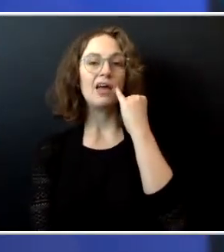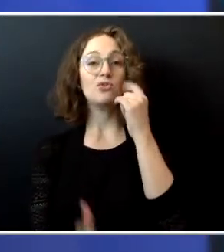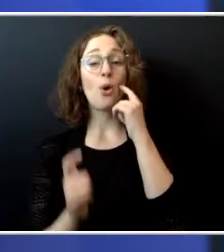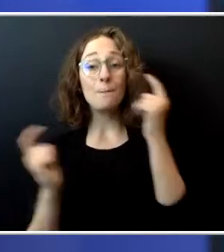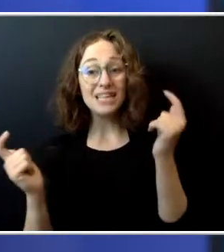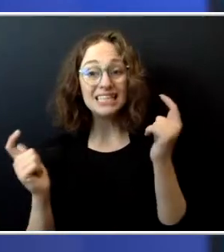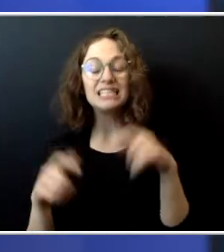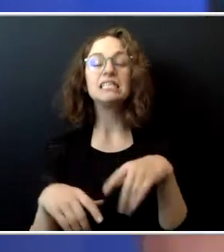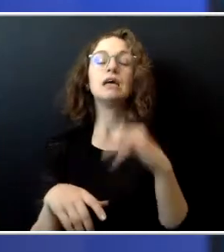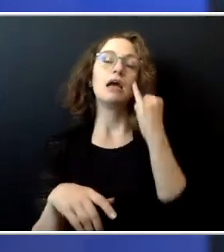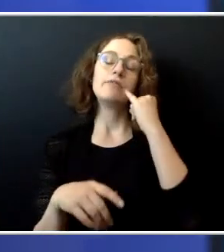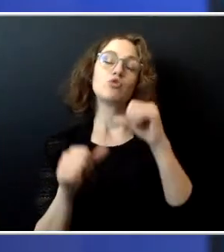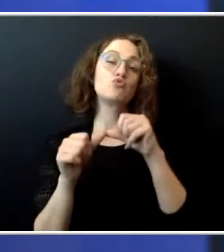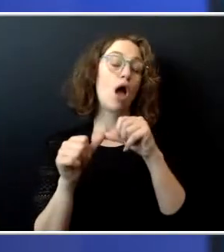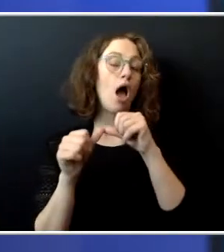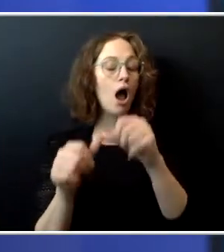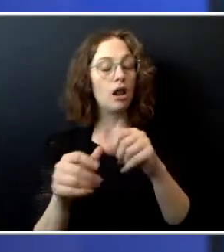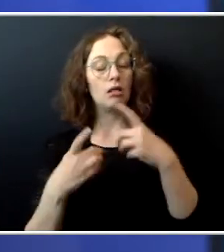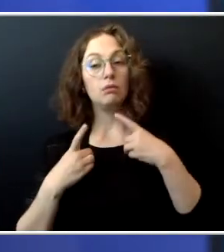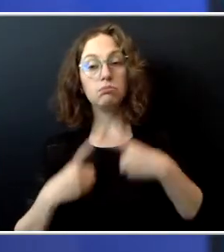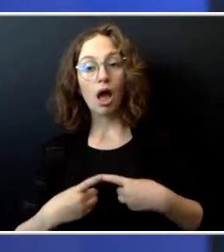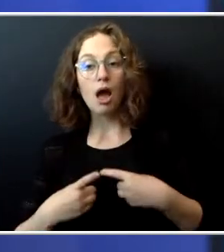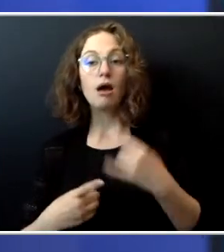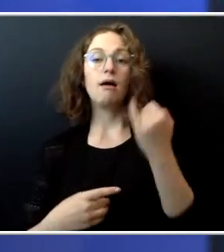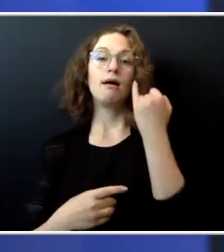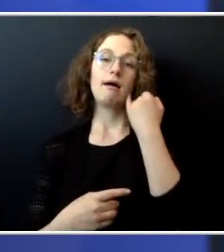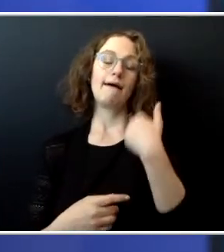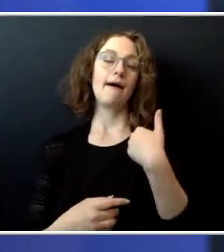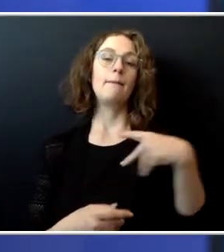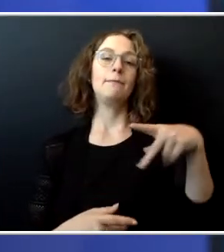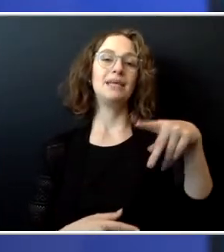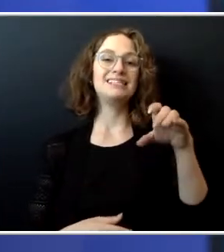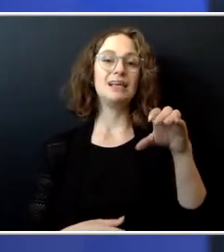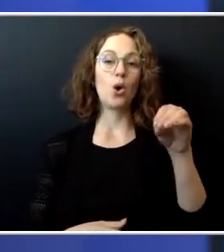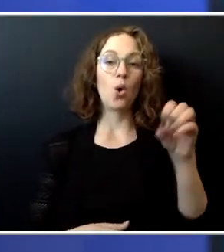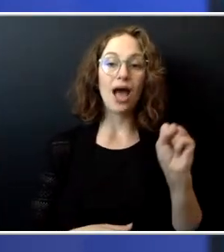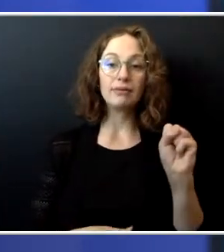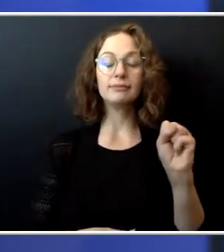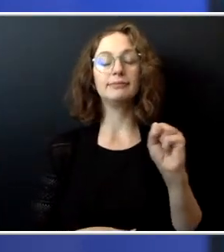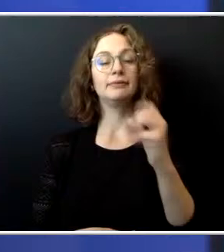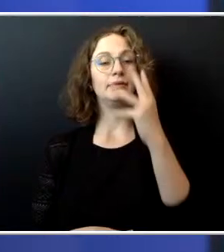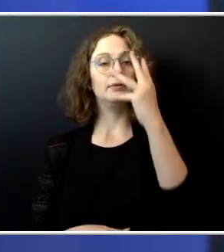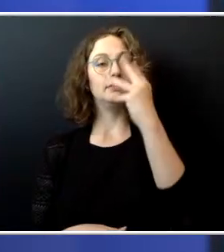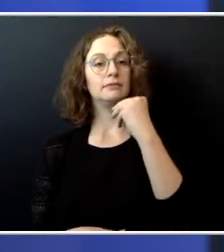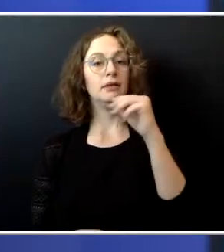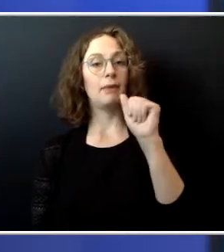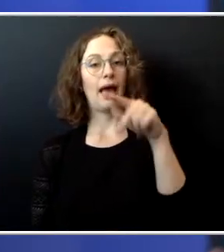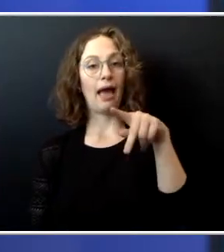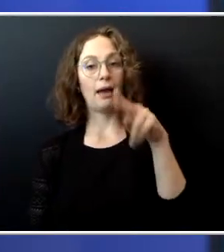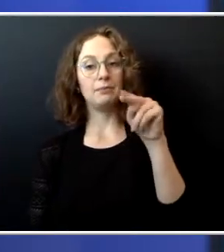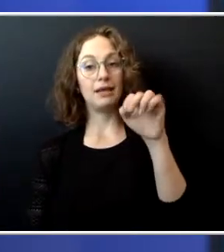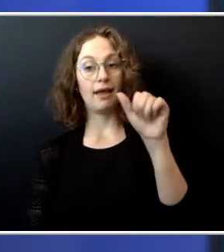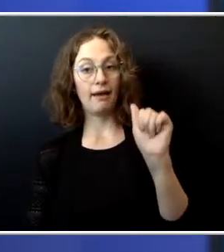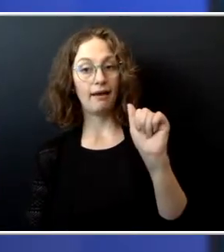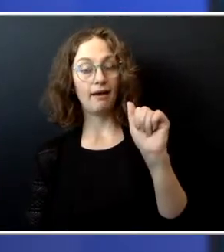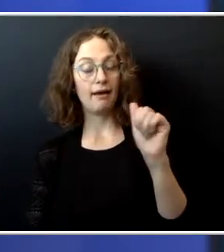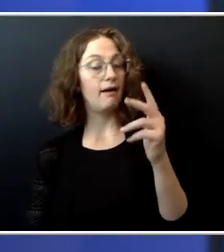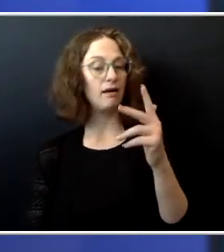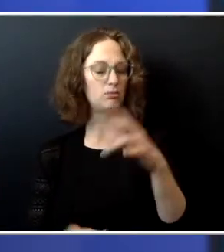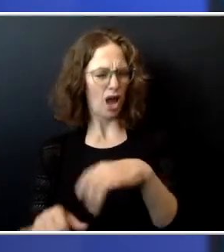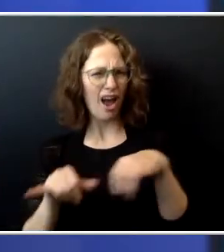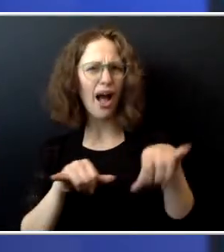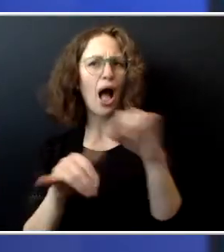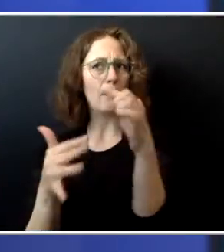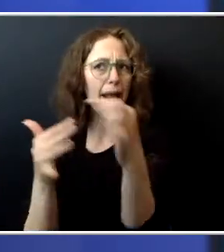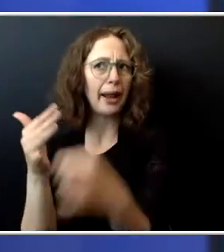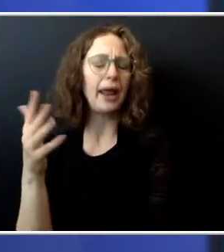or sleep apnea, those are very, very common conditions. You can throw these tests off, and that's why I said, you need to